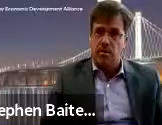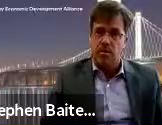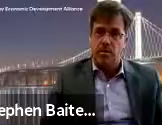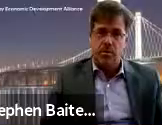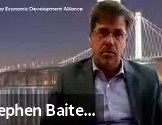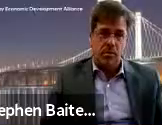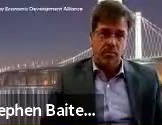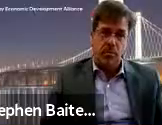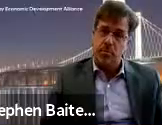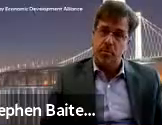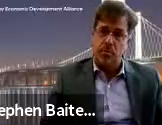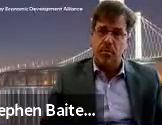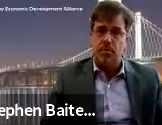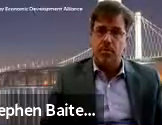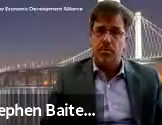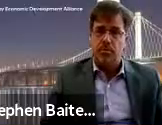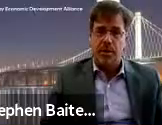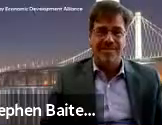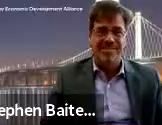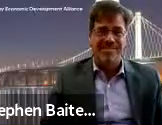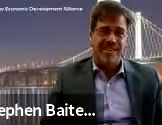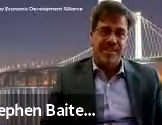Sorry.